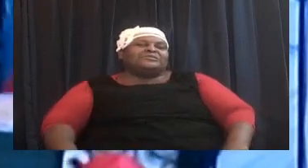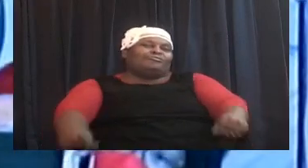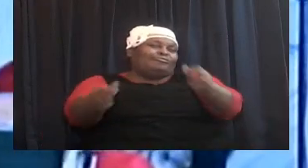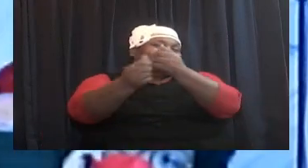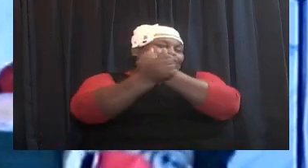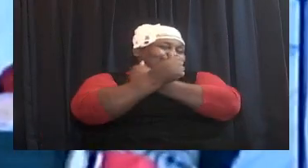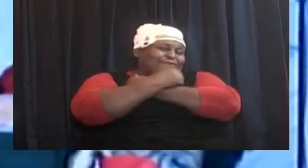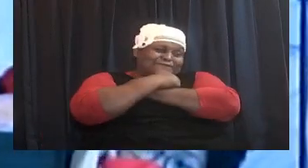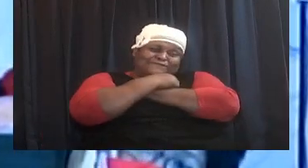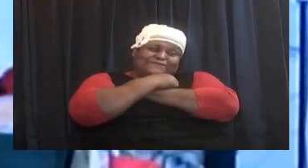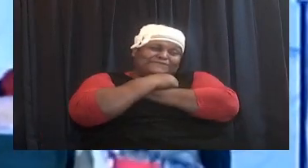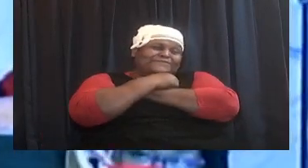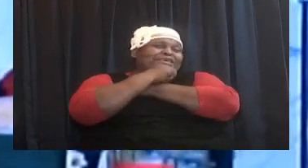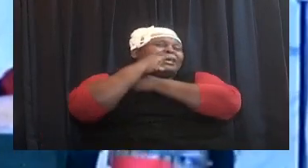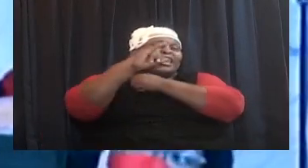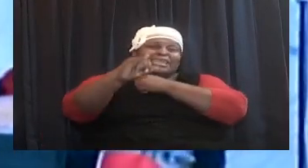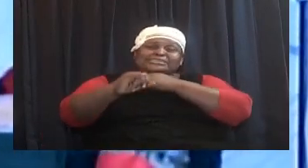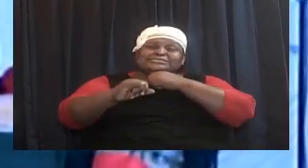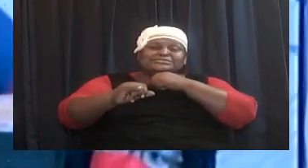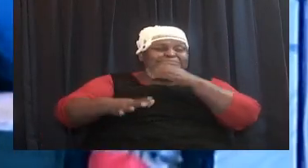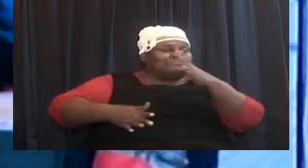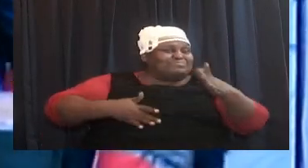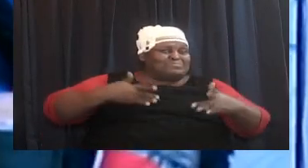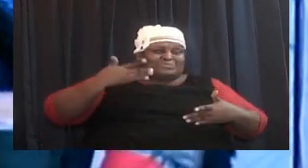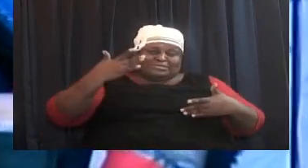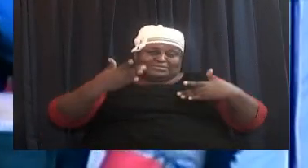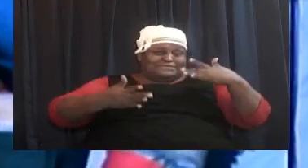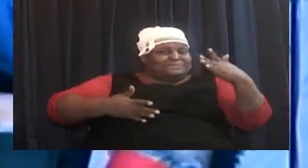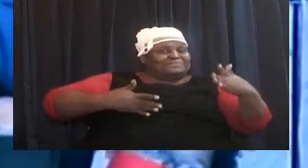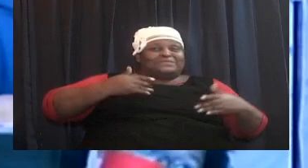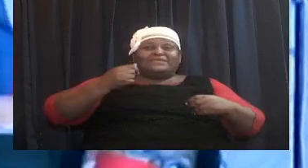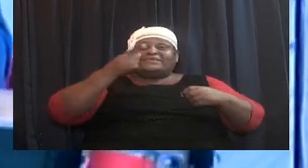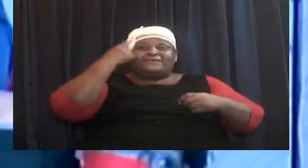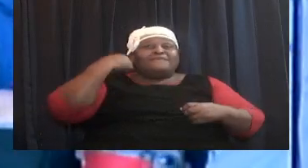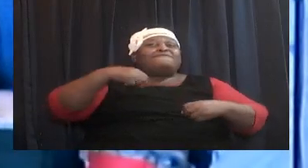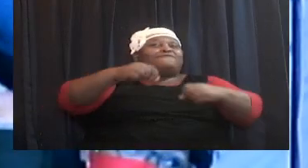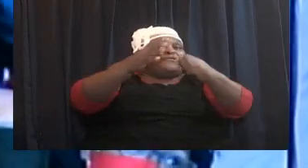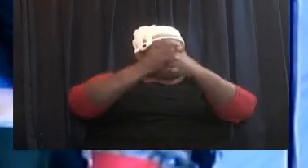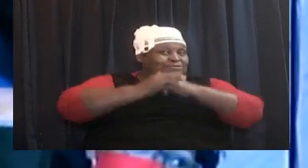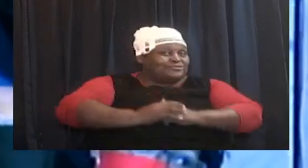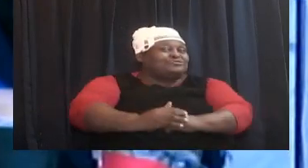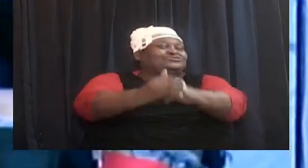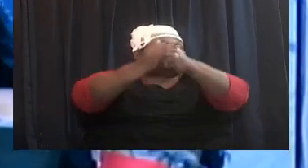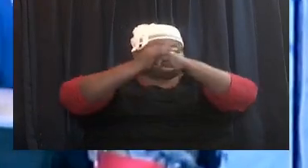Love is the motivation for worship.